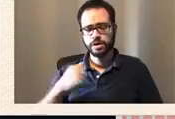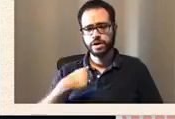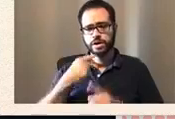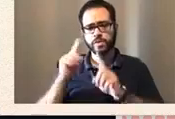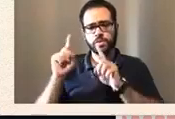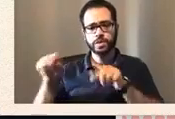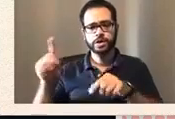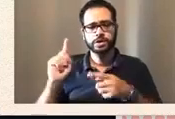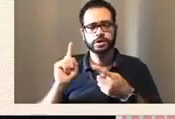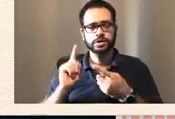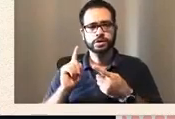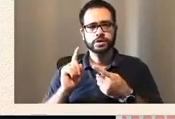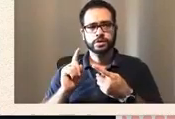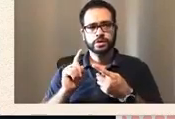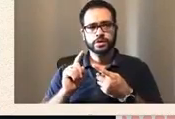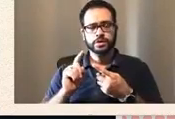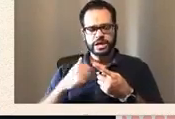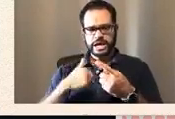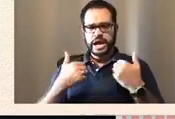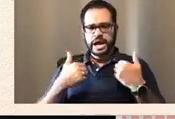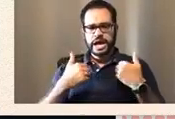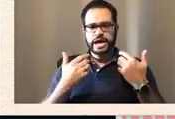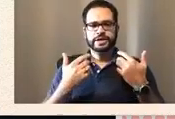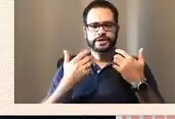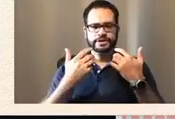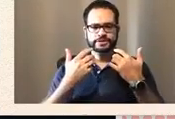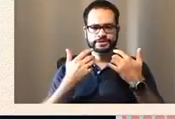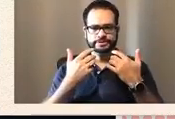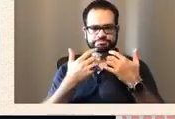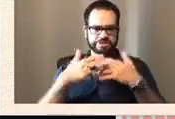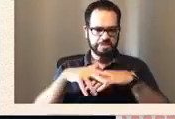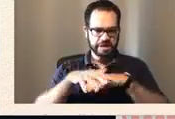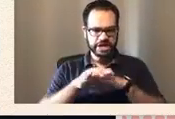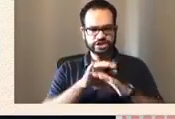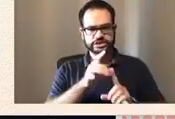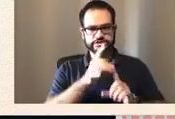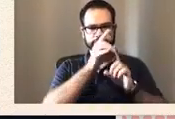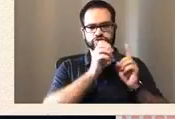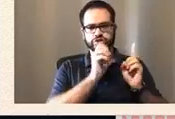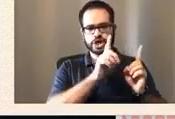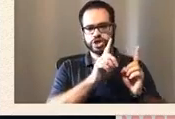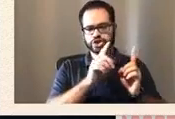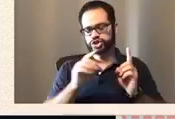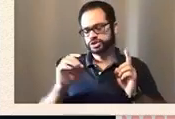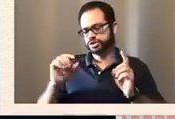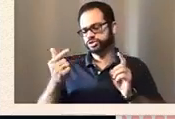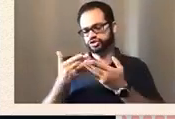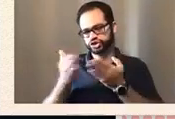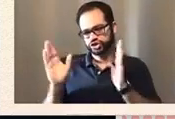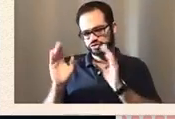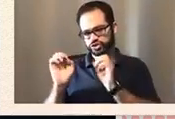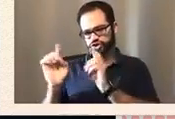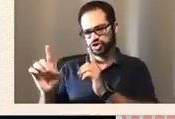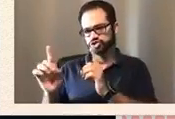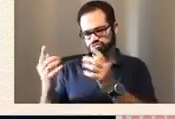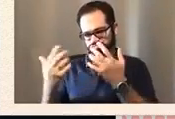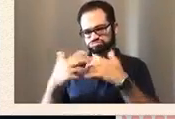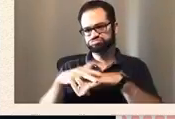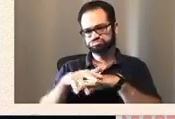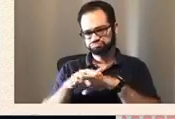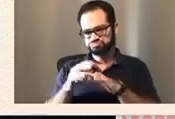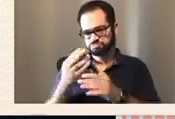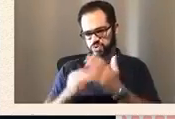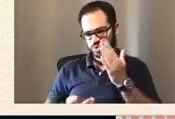had a combination of special education and general education classes. Now,